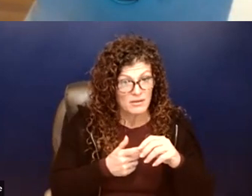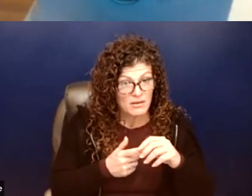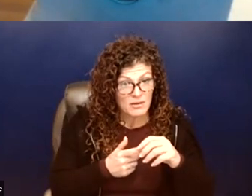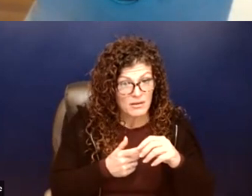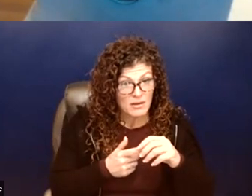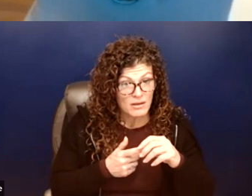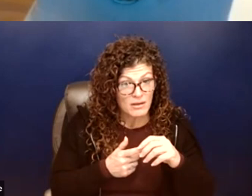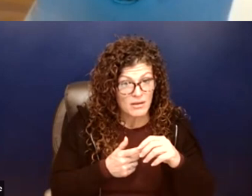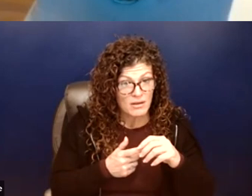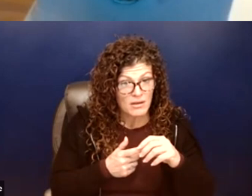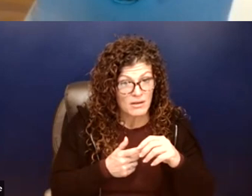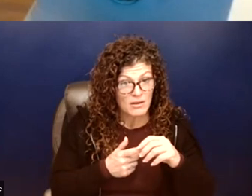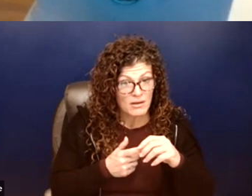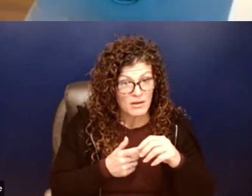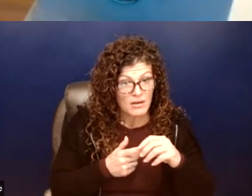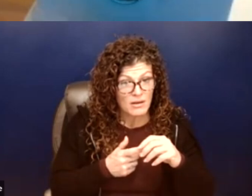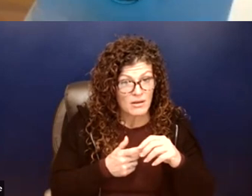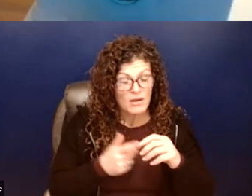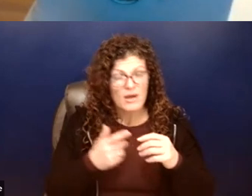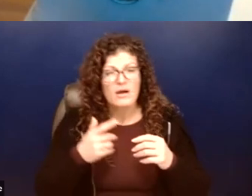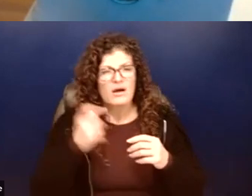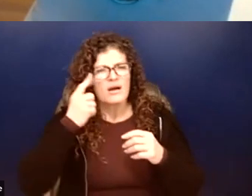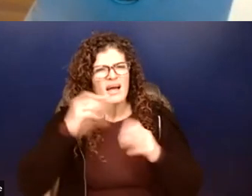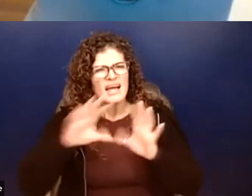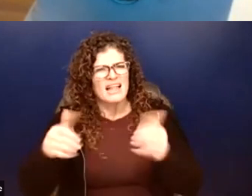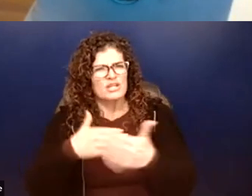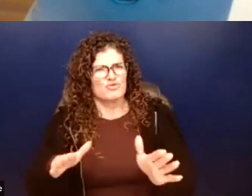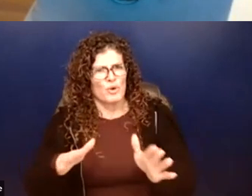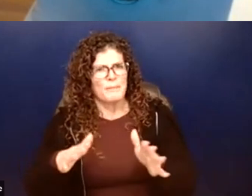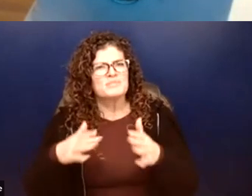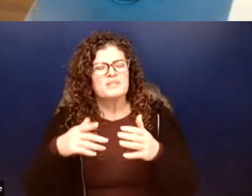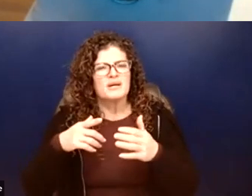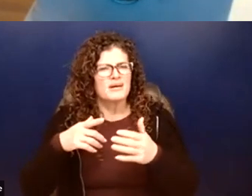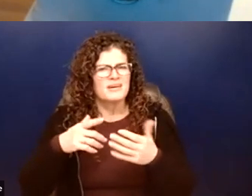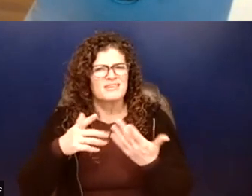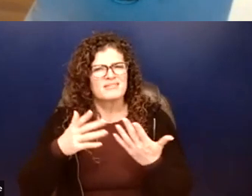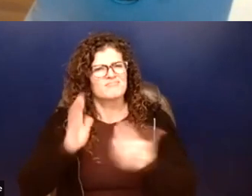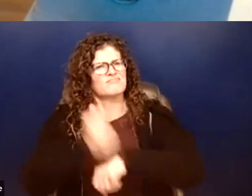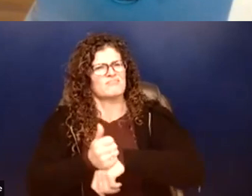like basically designed to service neurotypical students.